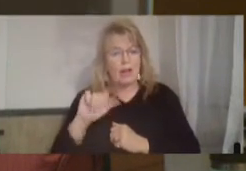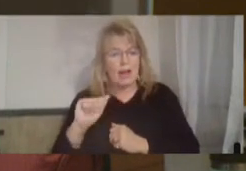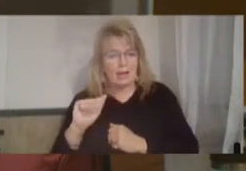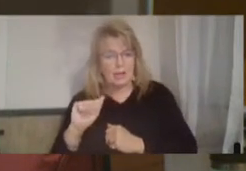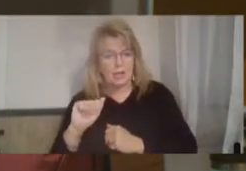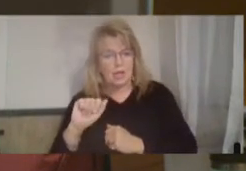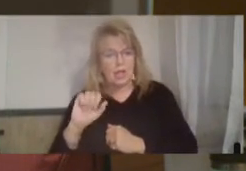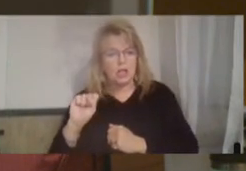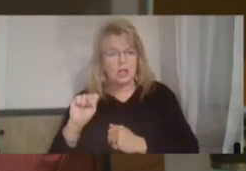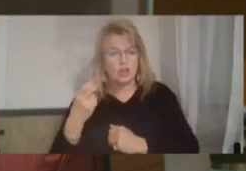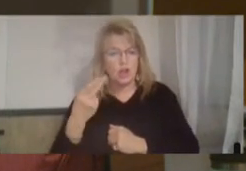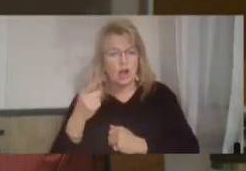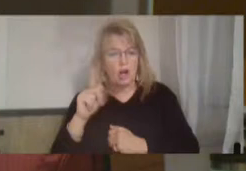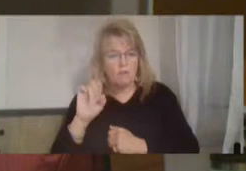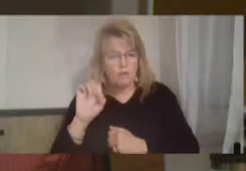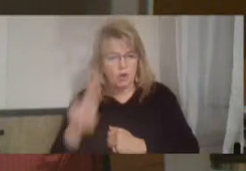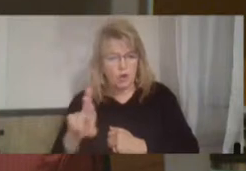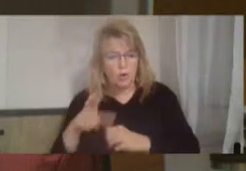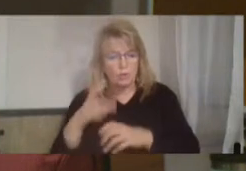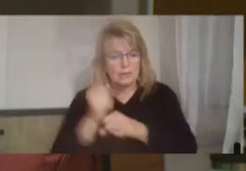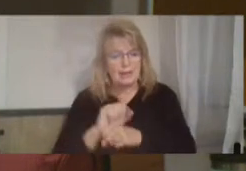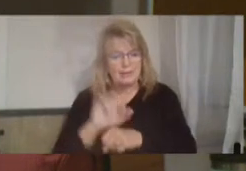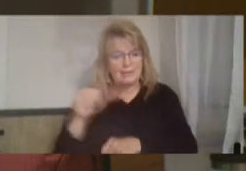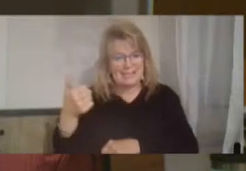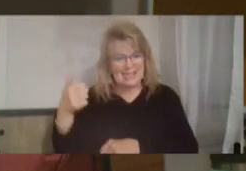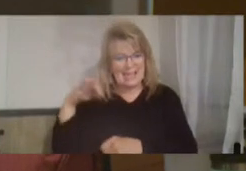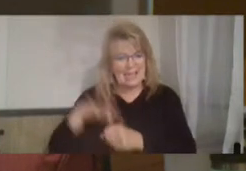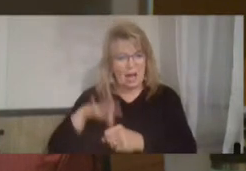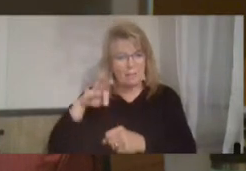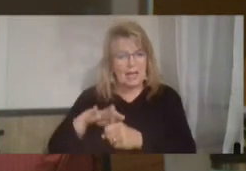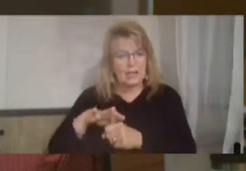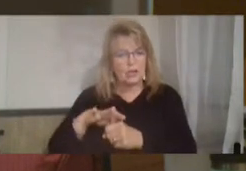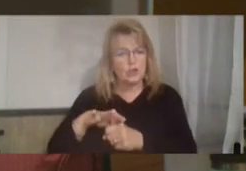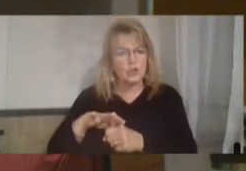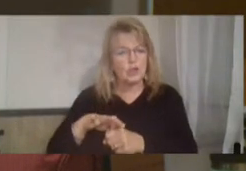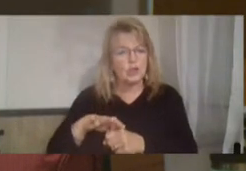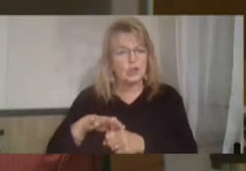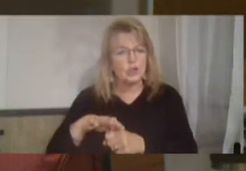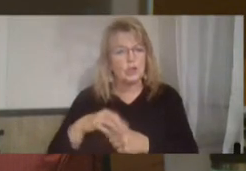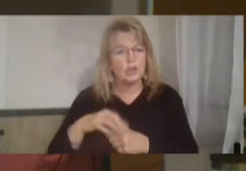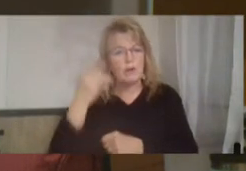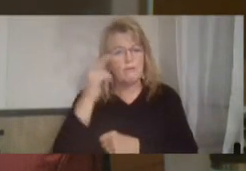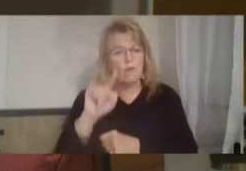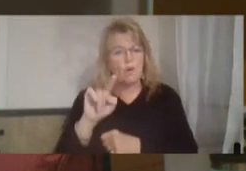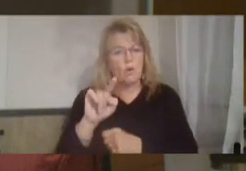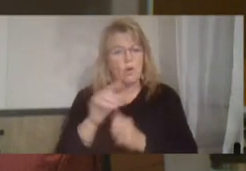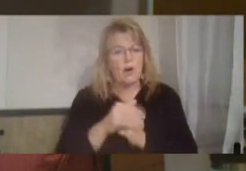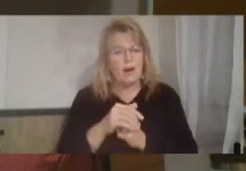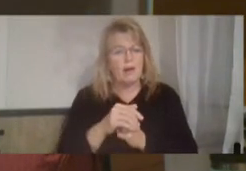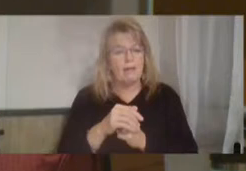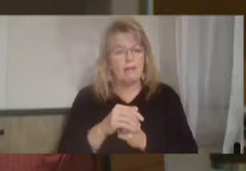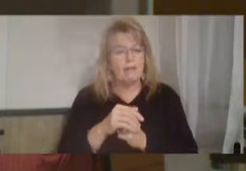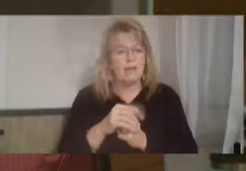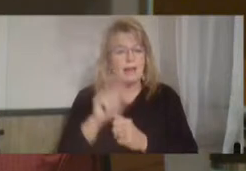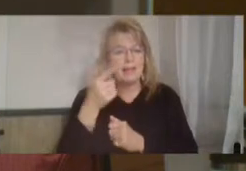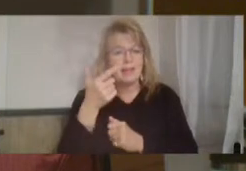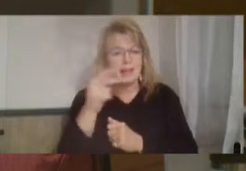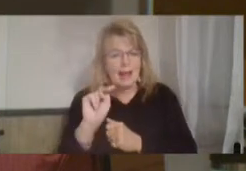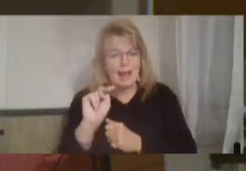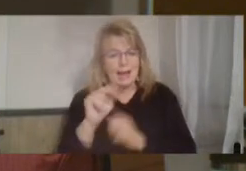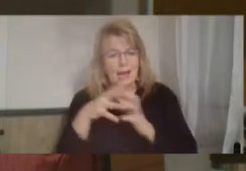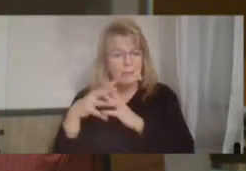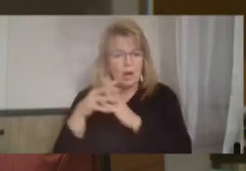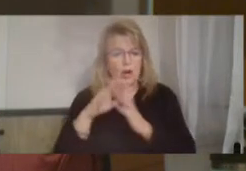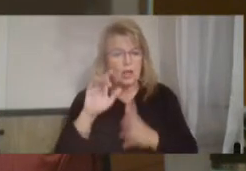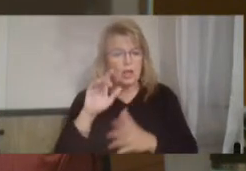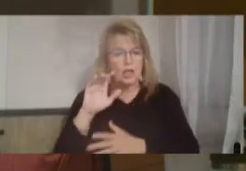incumbent, received 10 nominations. For the Latin American Chamber of Commerce,